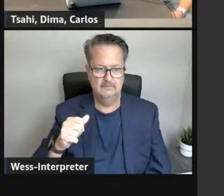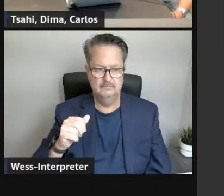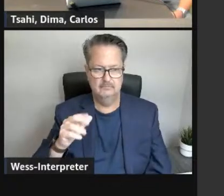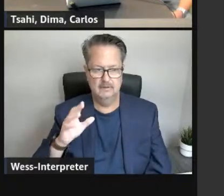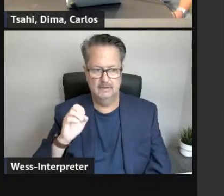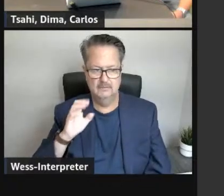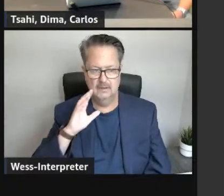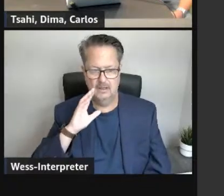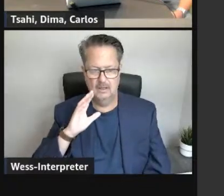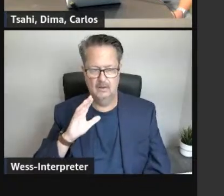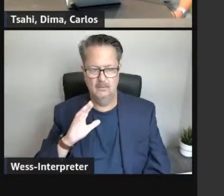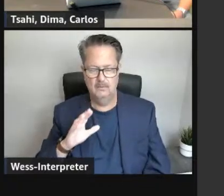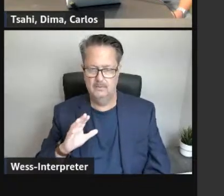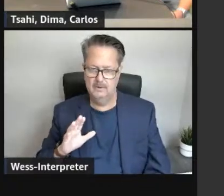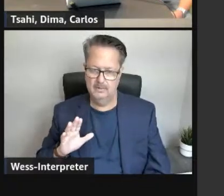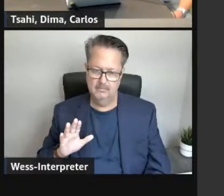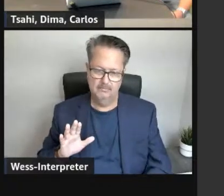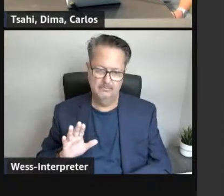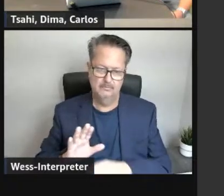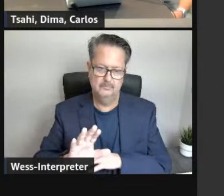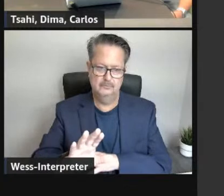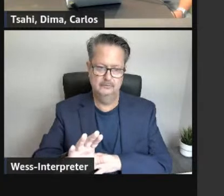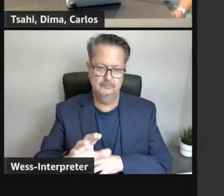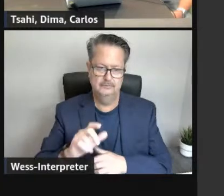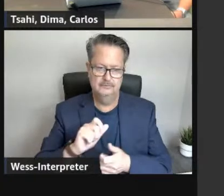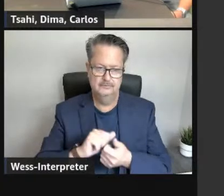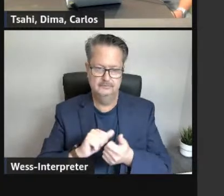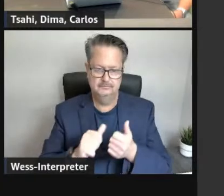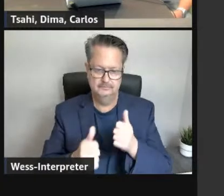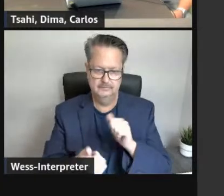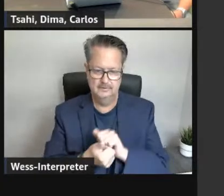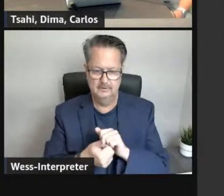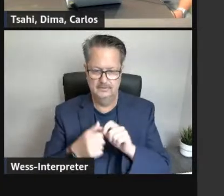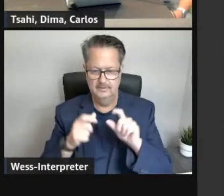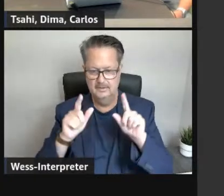push this change. So we did add test environment